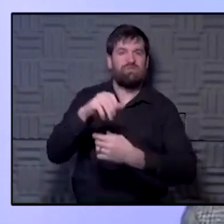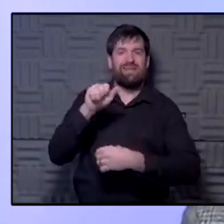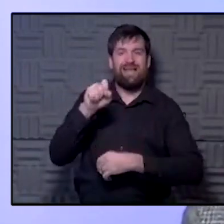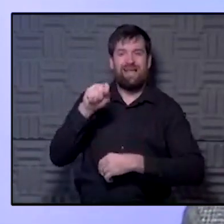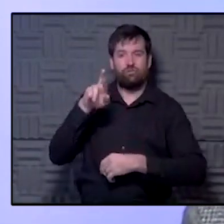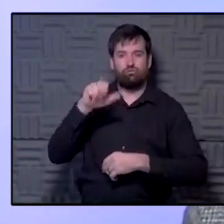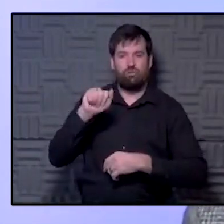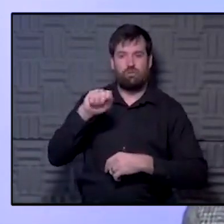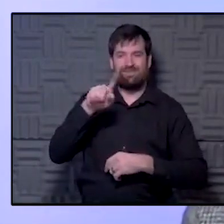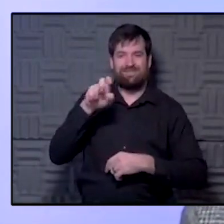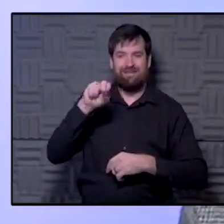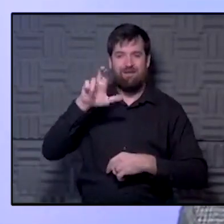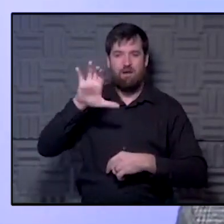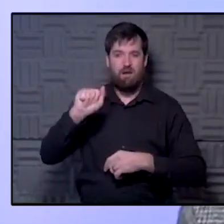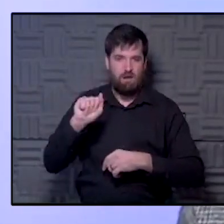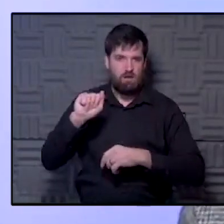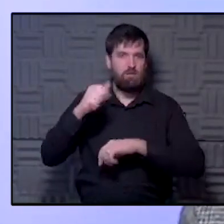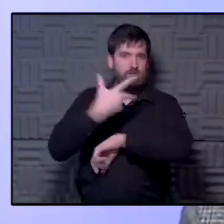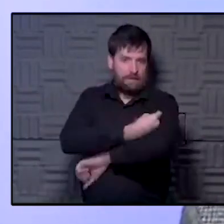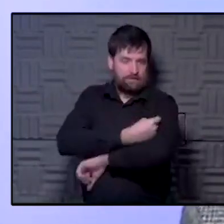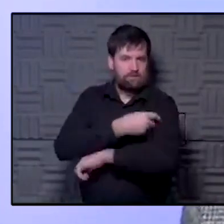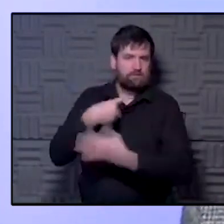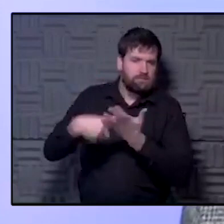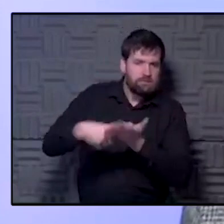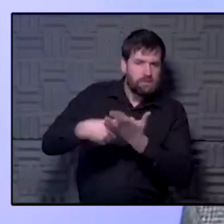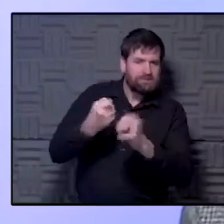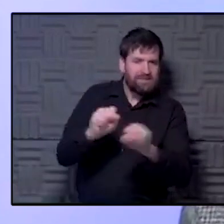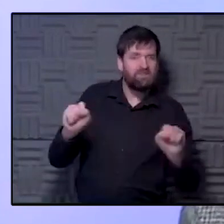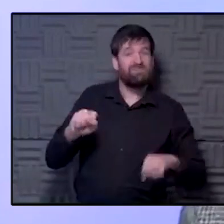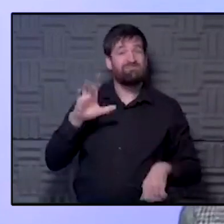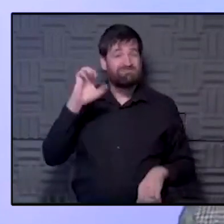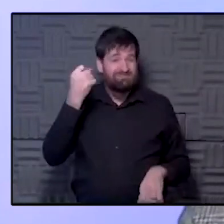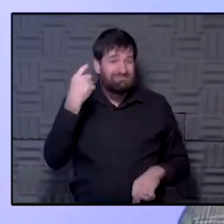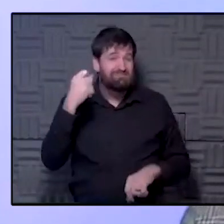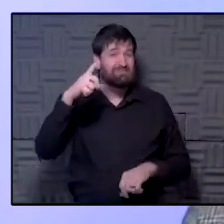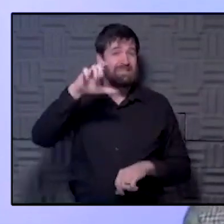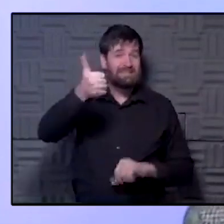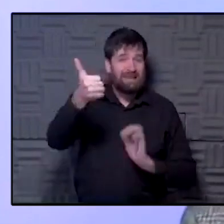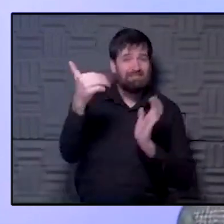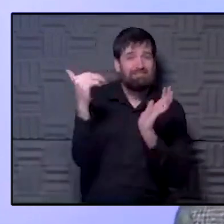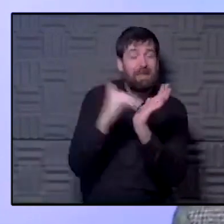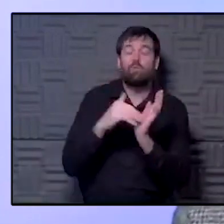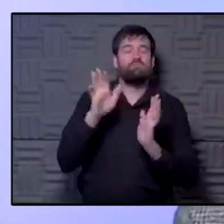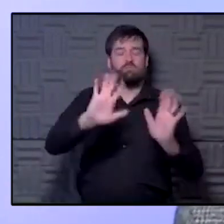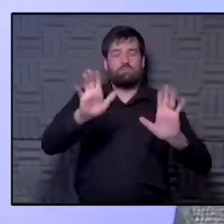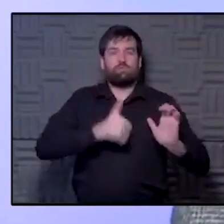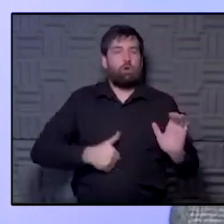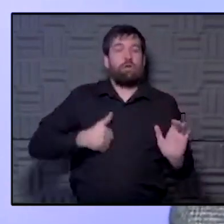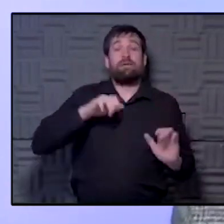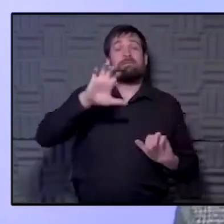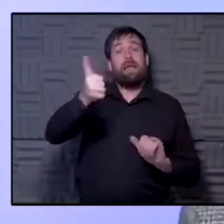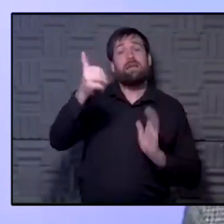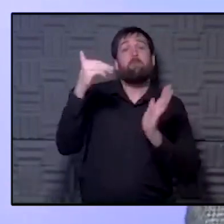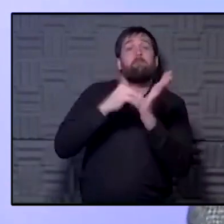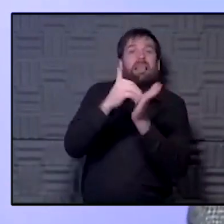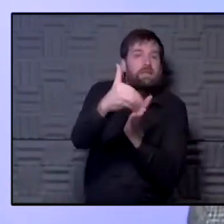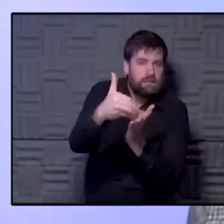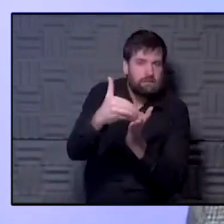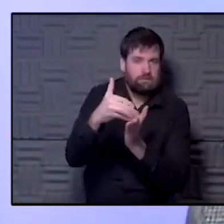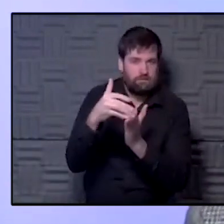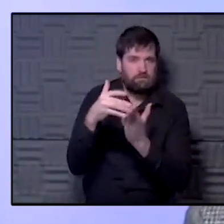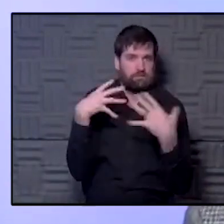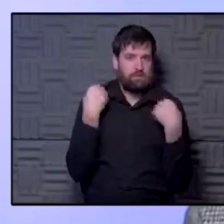vaccine trial, trying to talk up safety. 10,000 healthcare workers have now, or 10 million healthcare workers have now been